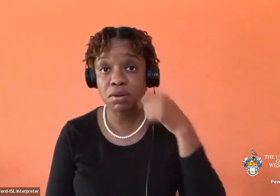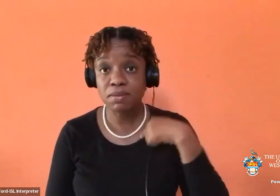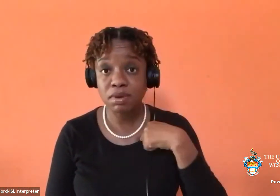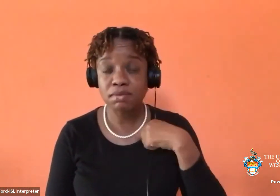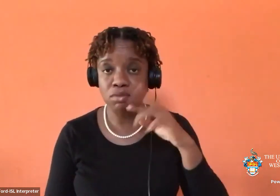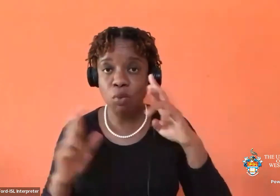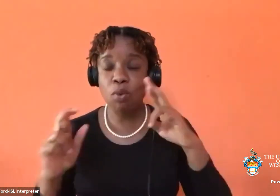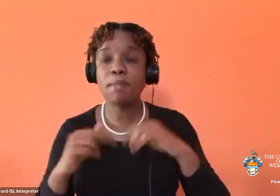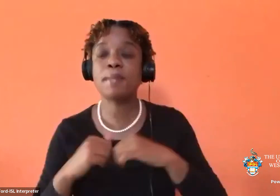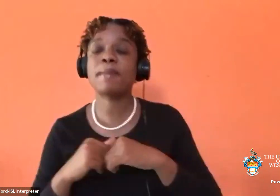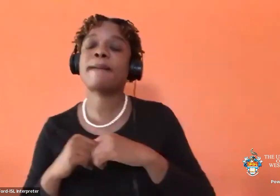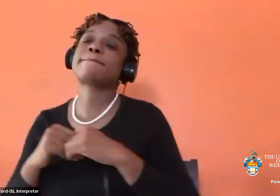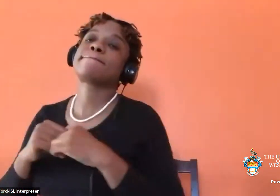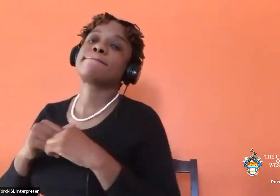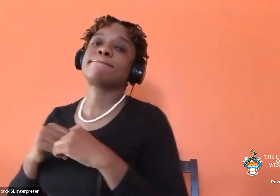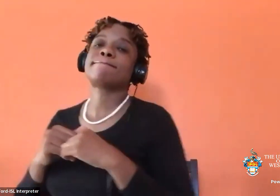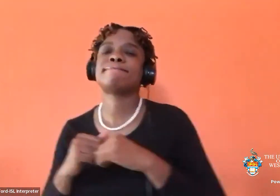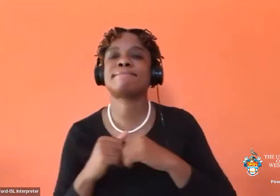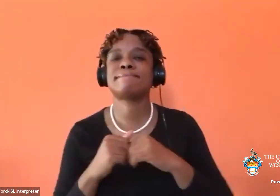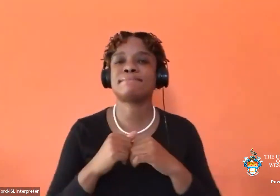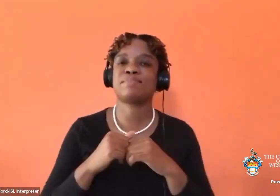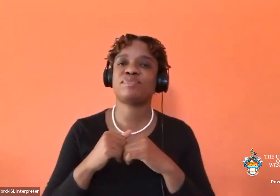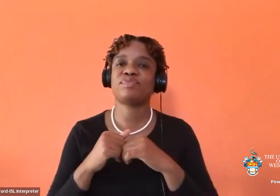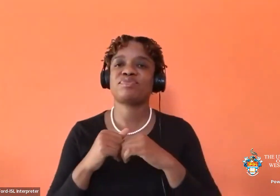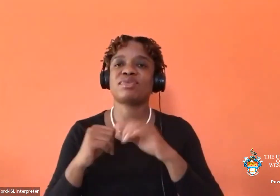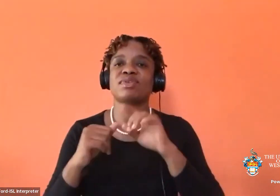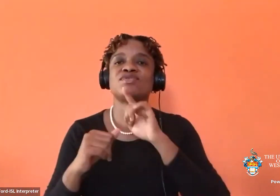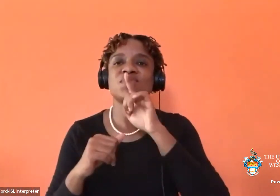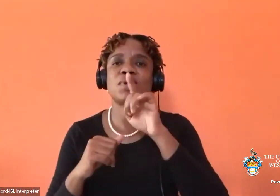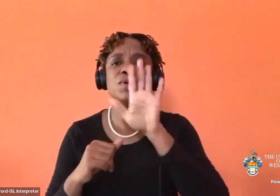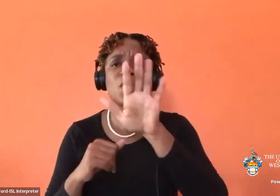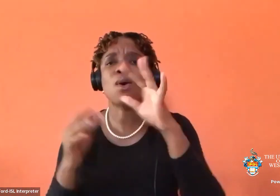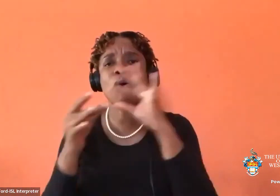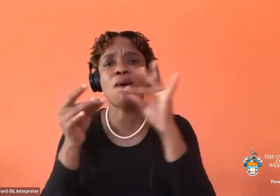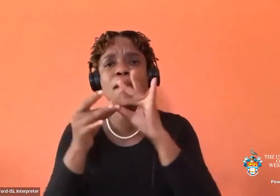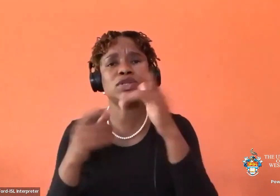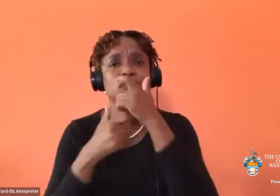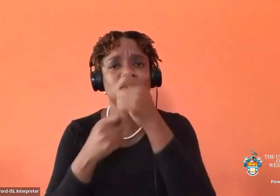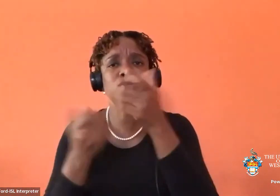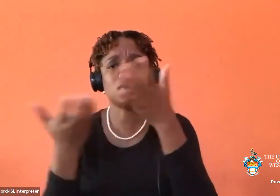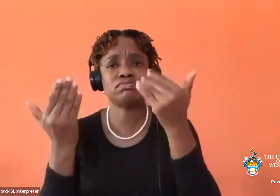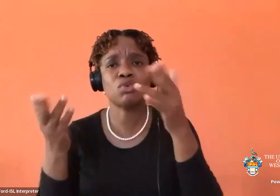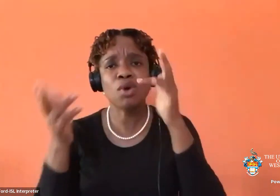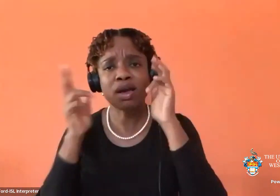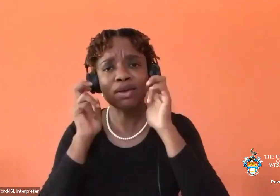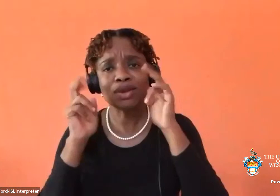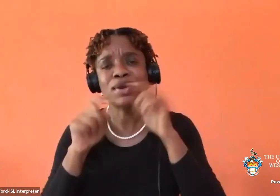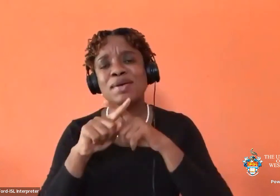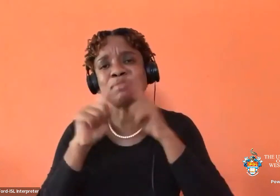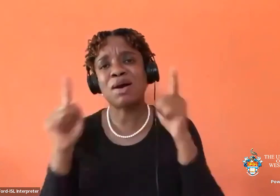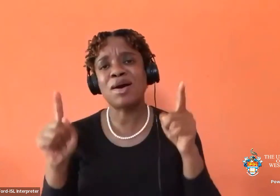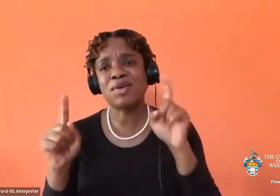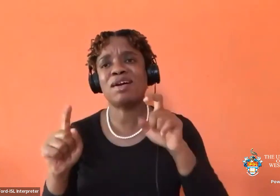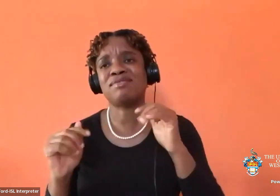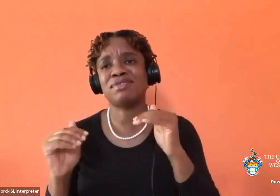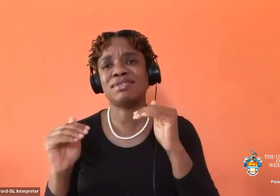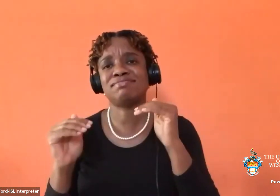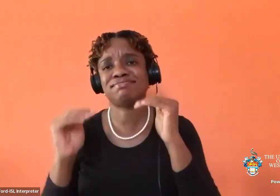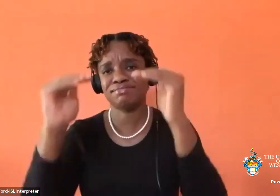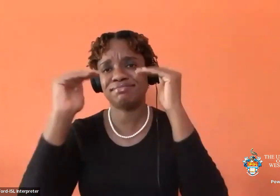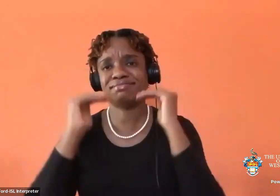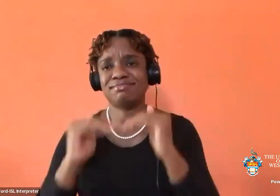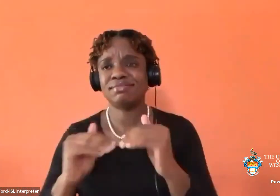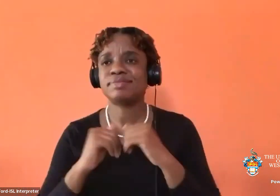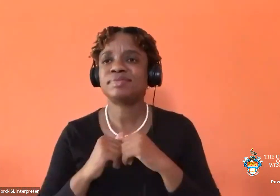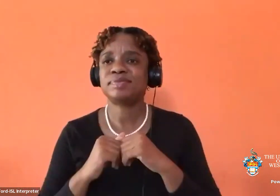we really are interested in hearing your comments, but we have to move to the next session. So